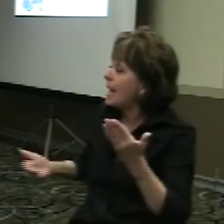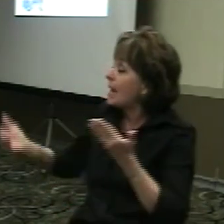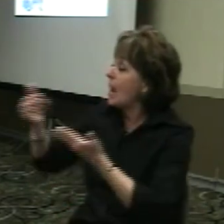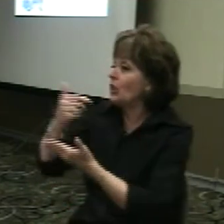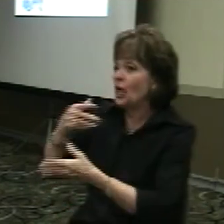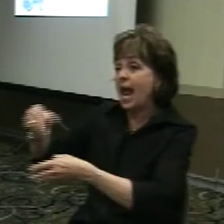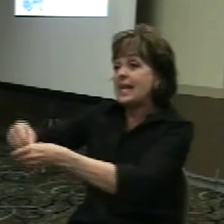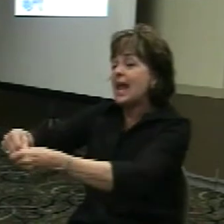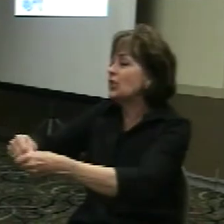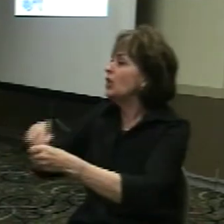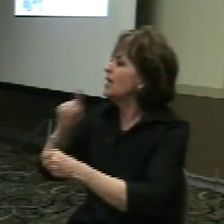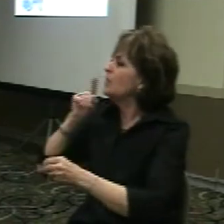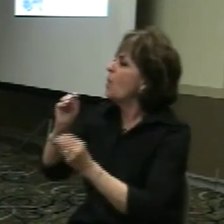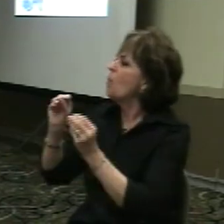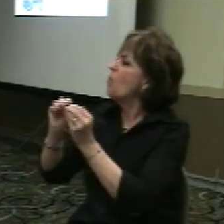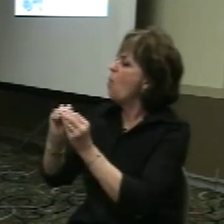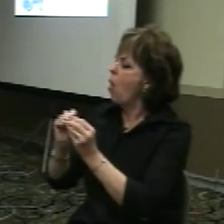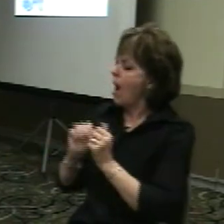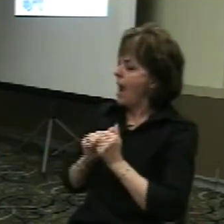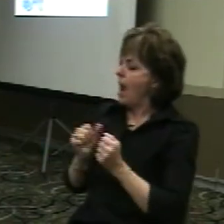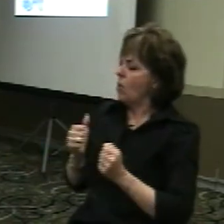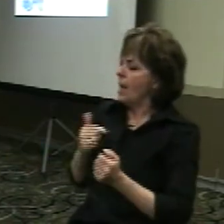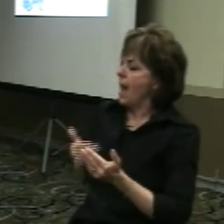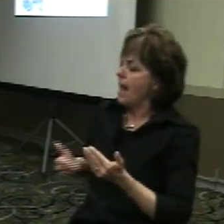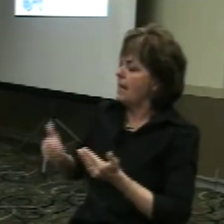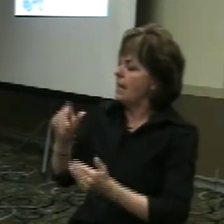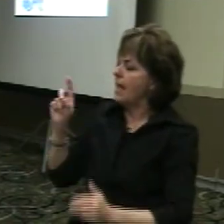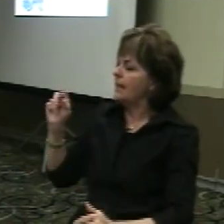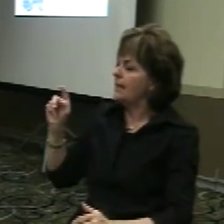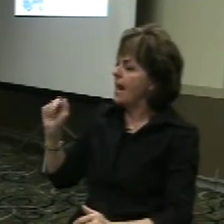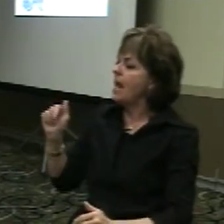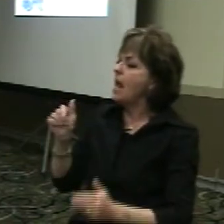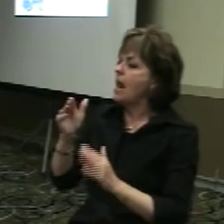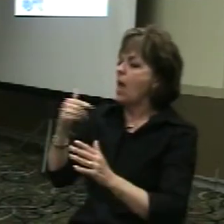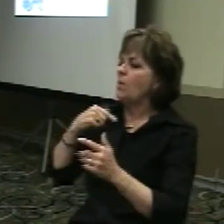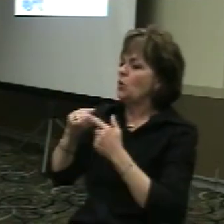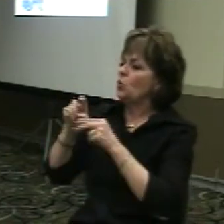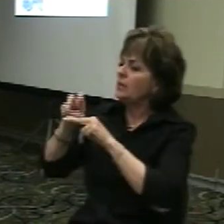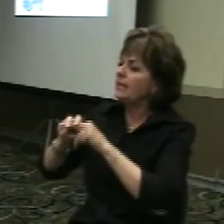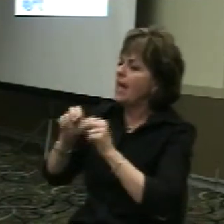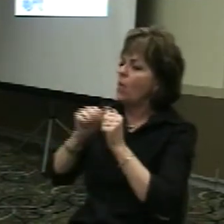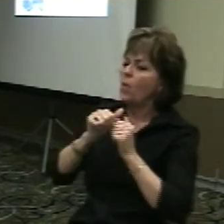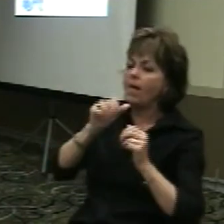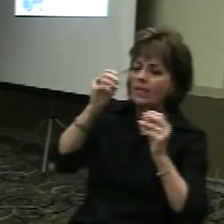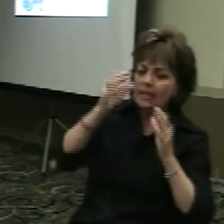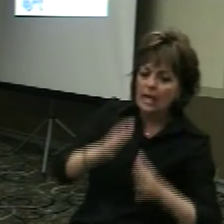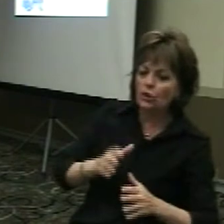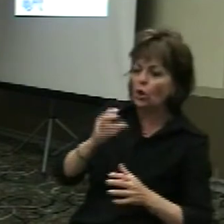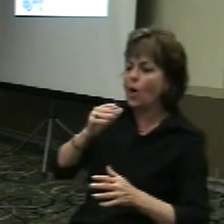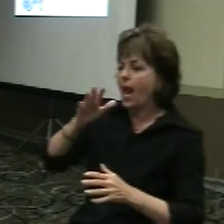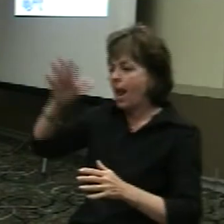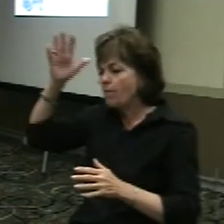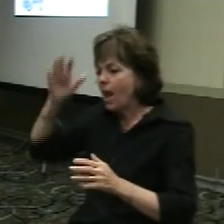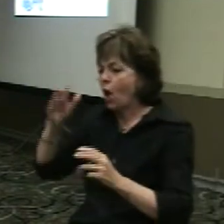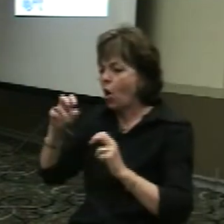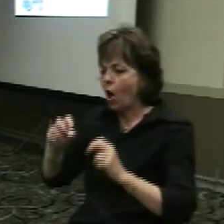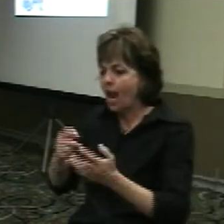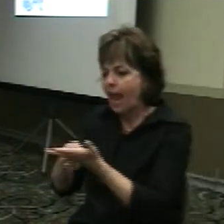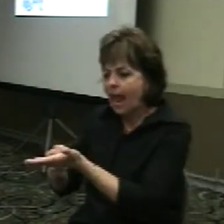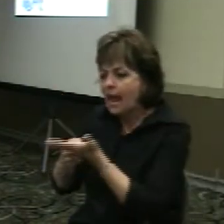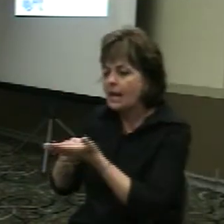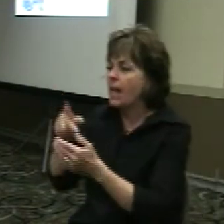that I engage in actually is more for how can I collect data that will allow me to sit with a teacher, sit with a parent, sit with